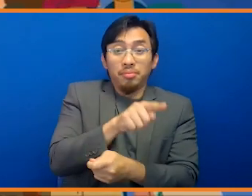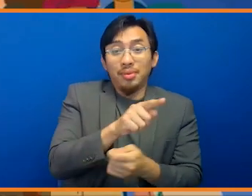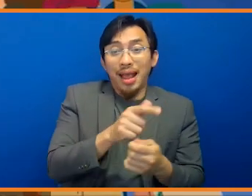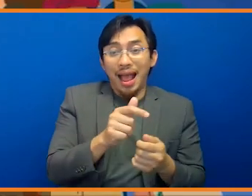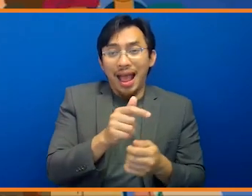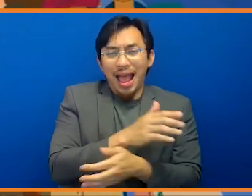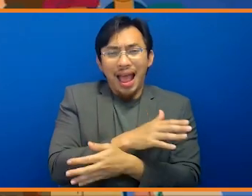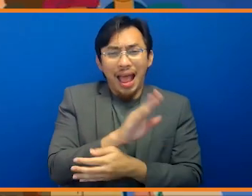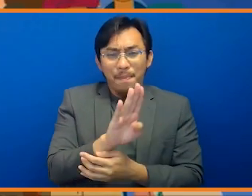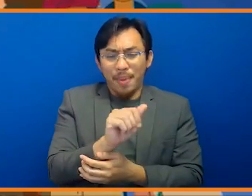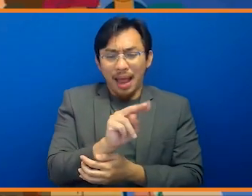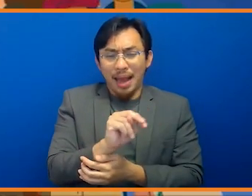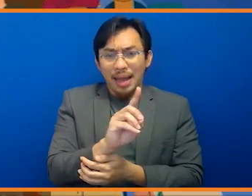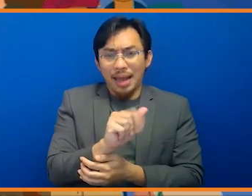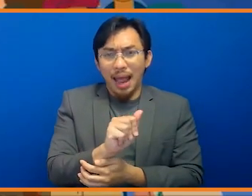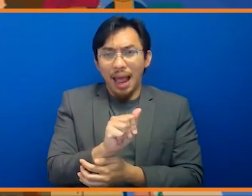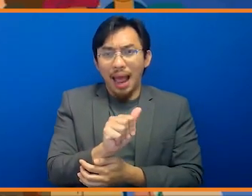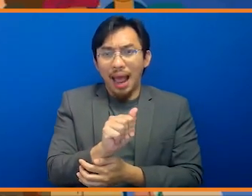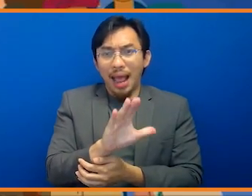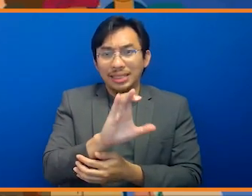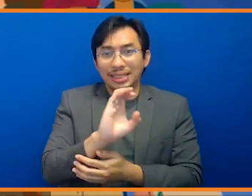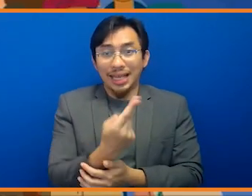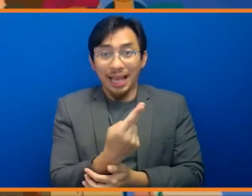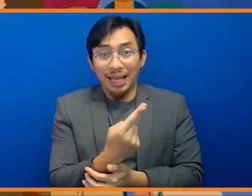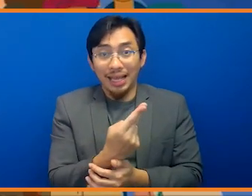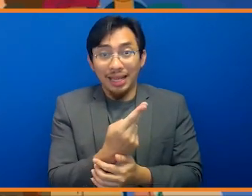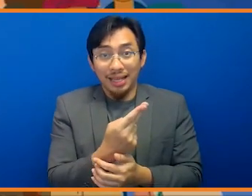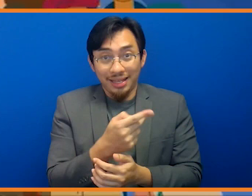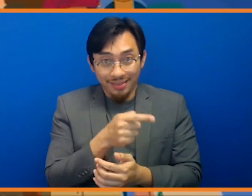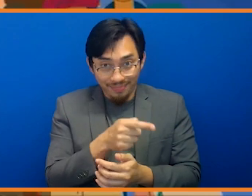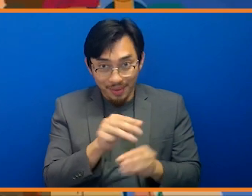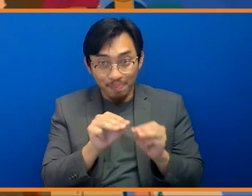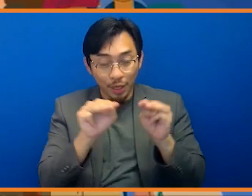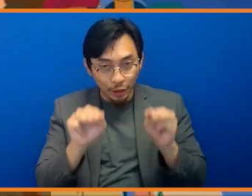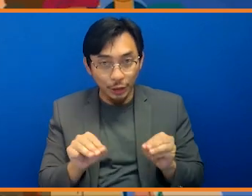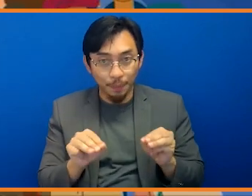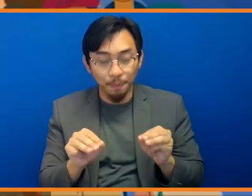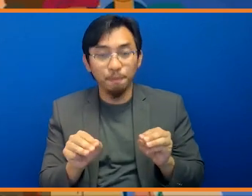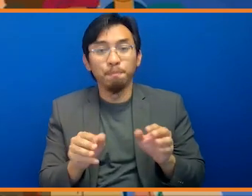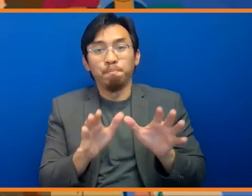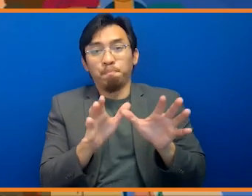itself into a living museum.